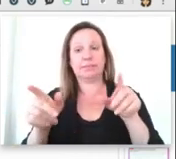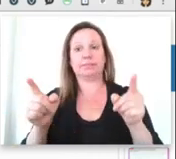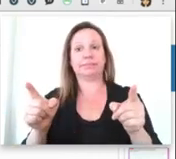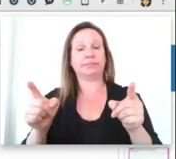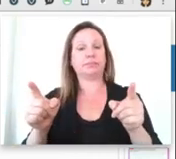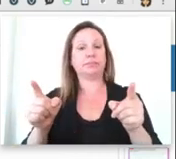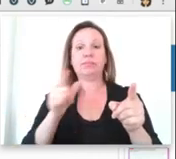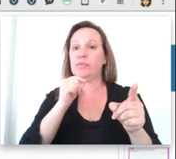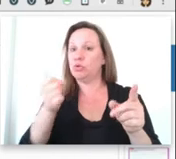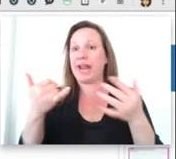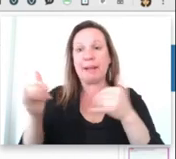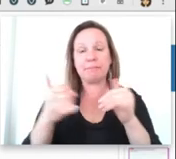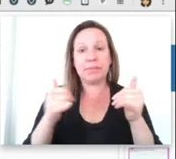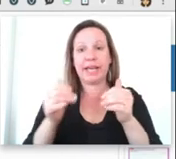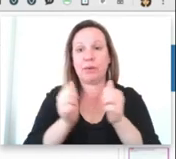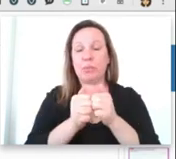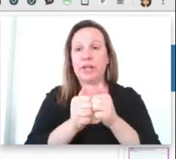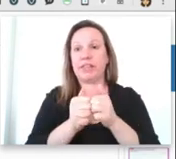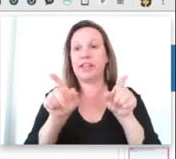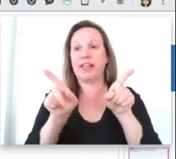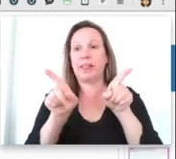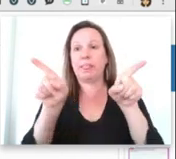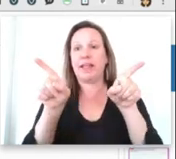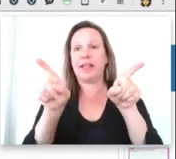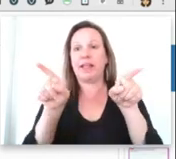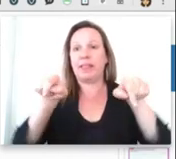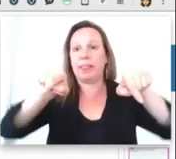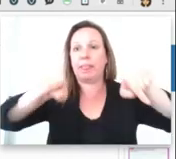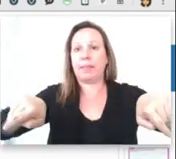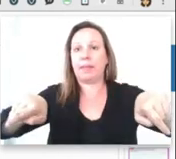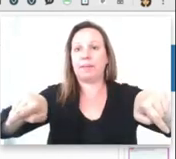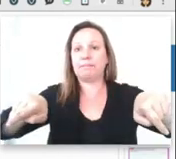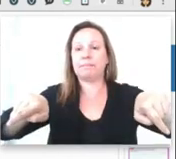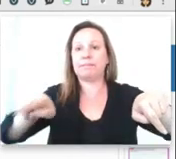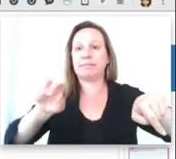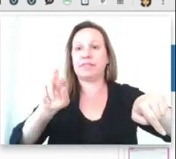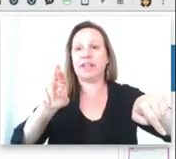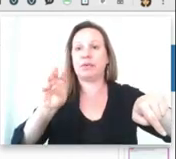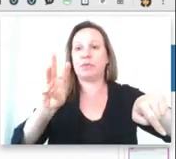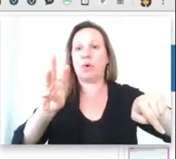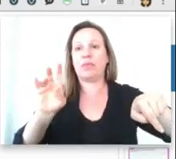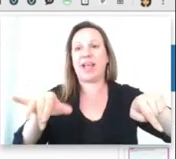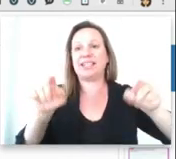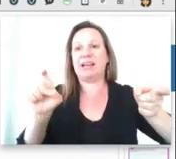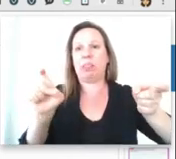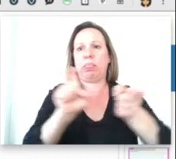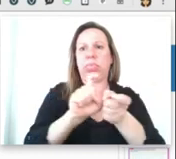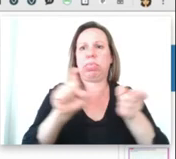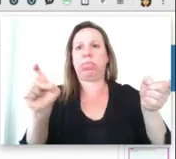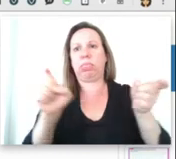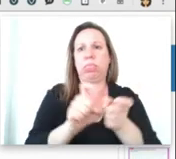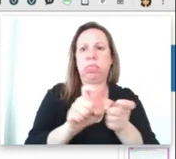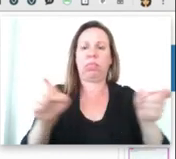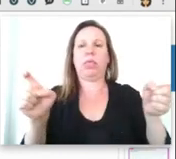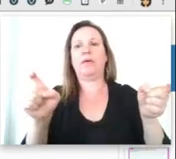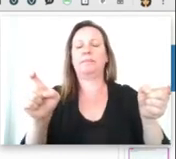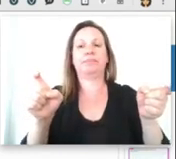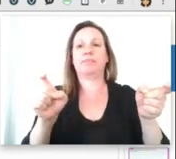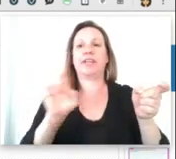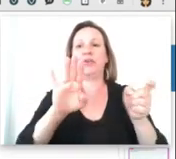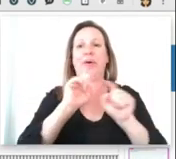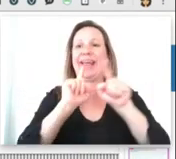not play with the arrows on the side because that will distort the size of your ruler and will change your answers. So please leave it as so, but you can click